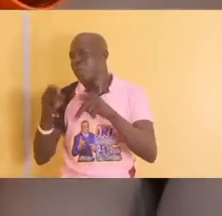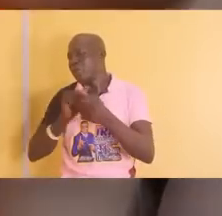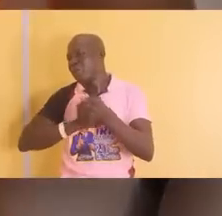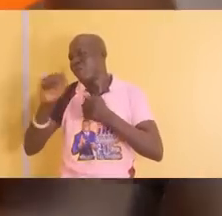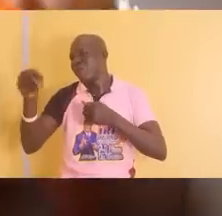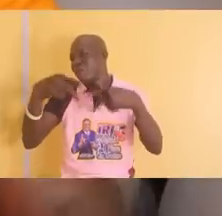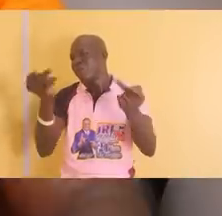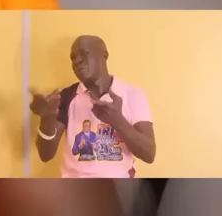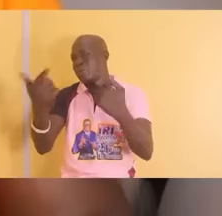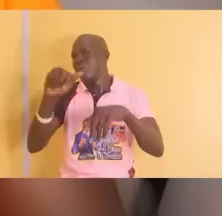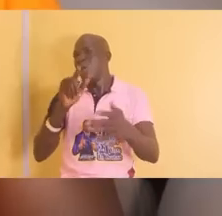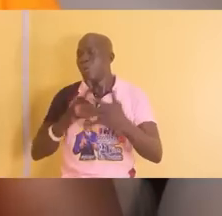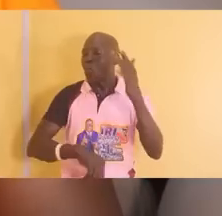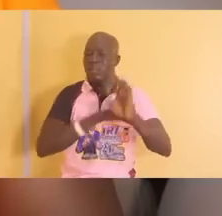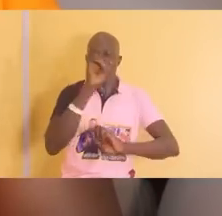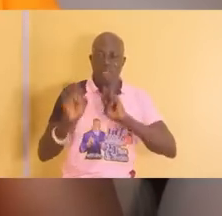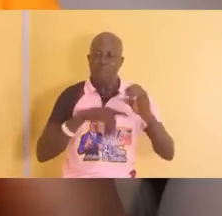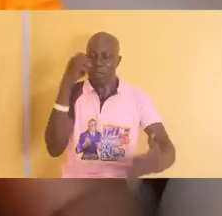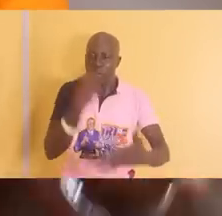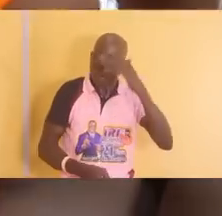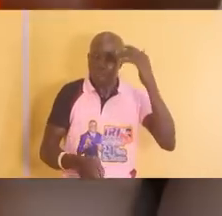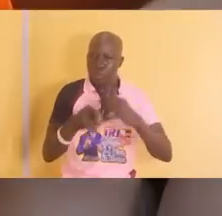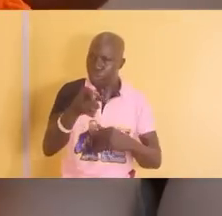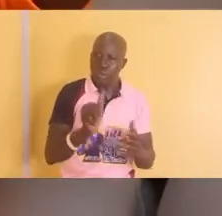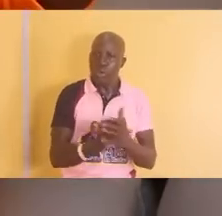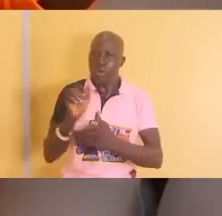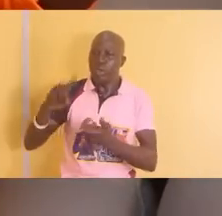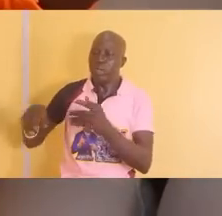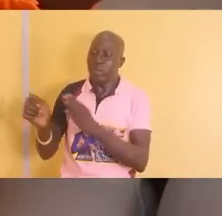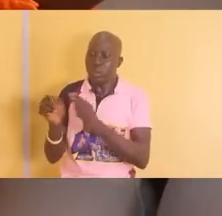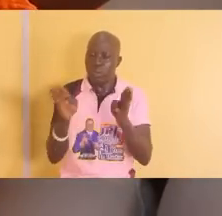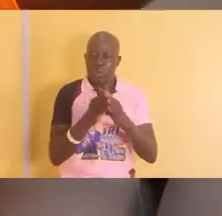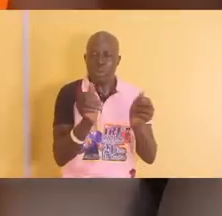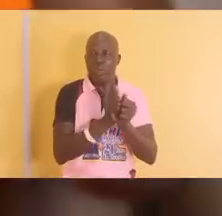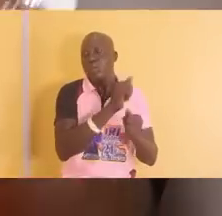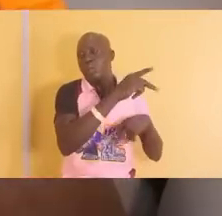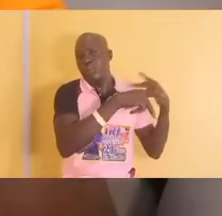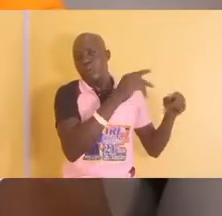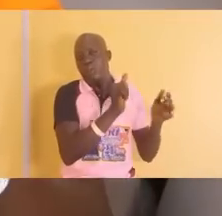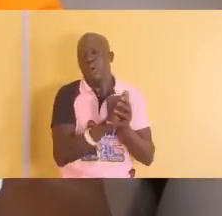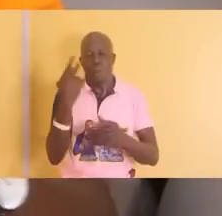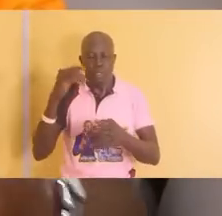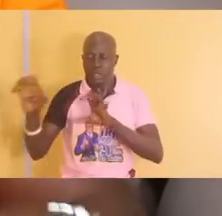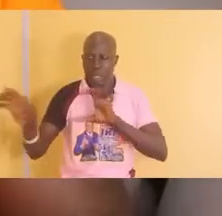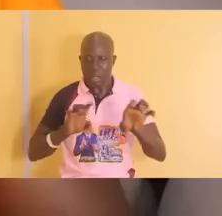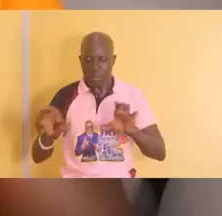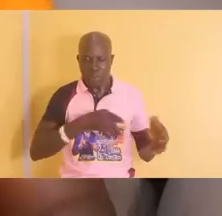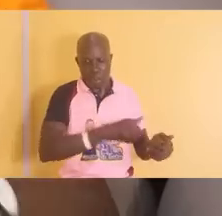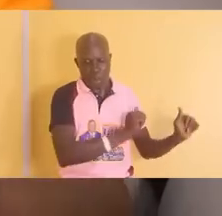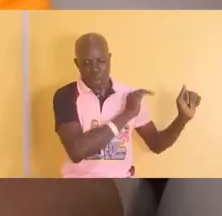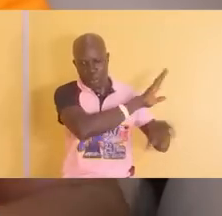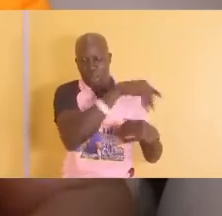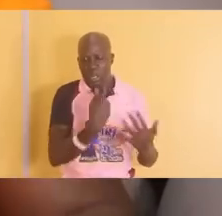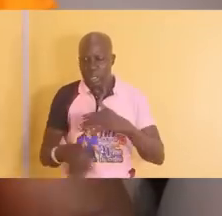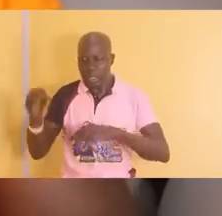Nipa na ojo na. Mo so wa ko se ko se. Ko da ni ba pade pelu wo ni. Encounter with the prophet. Ko ta pe ni se apostle. I see what the counts of apostle. The